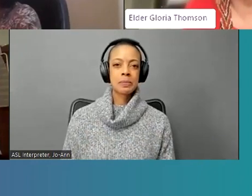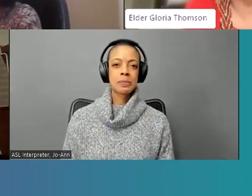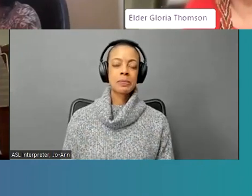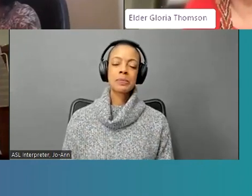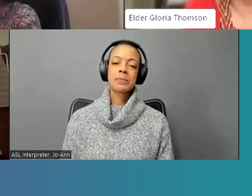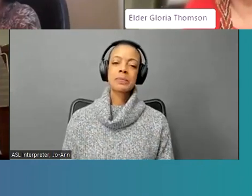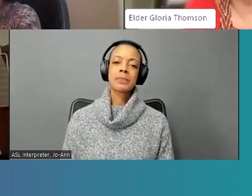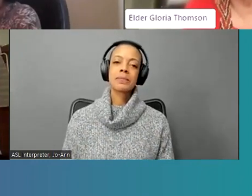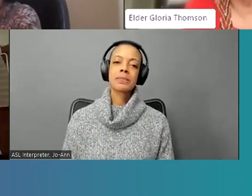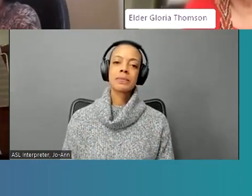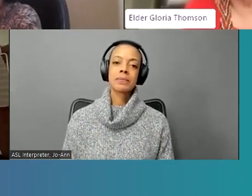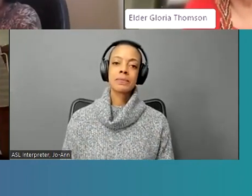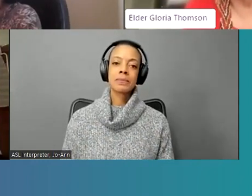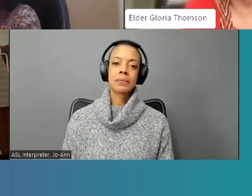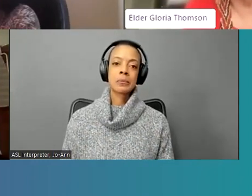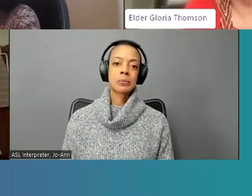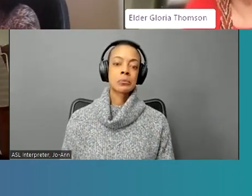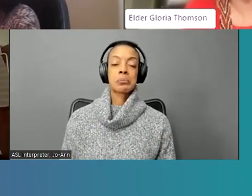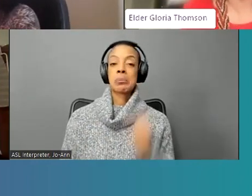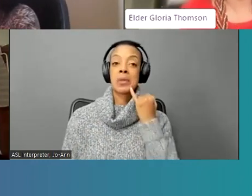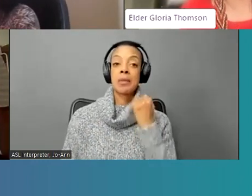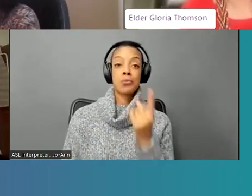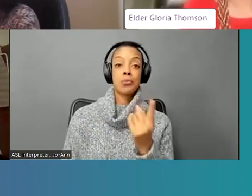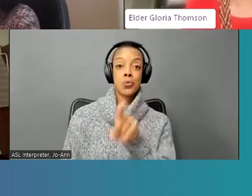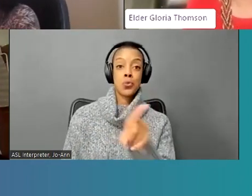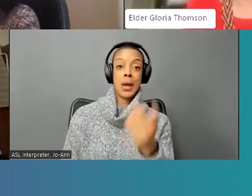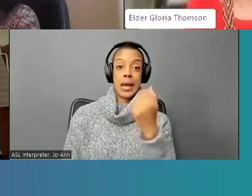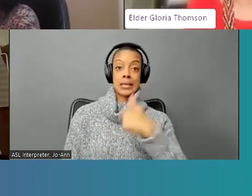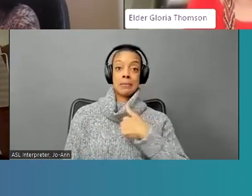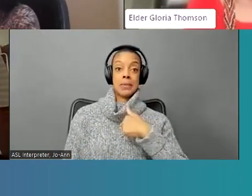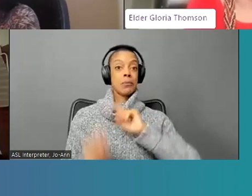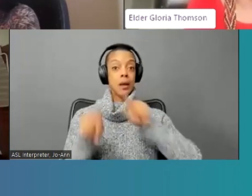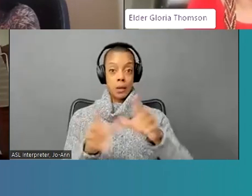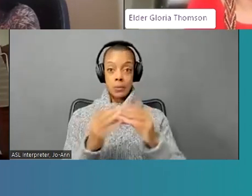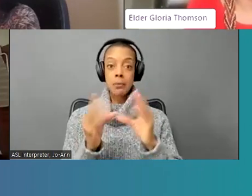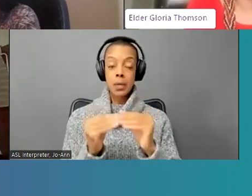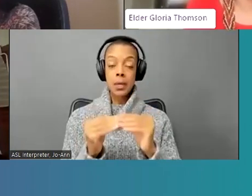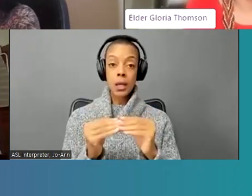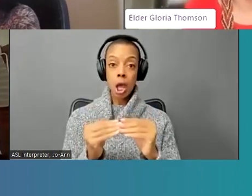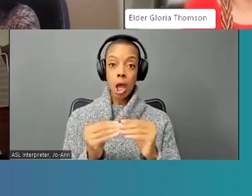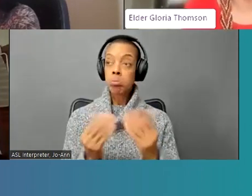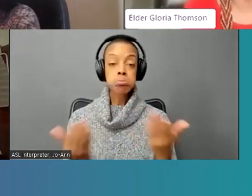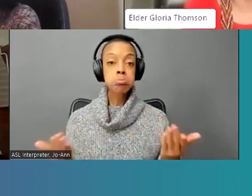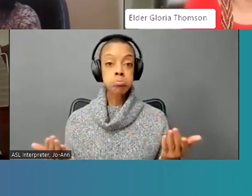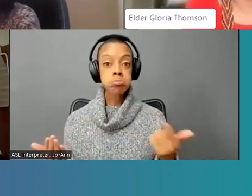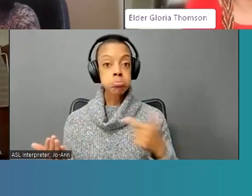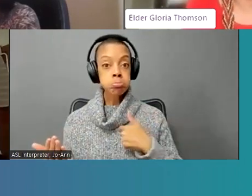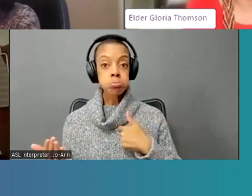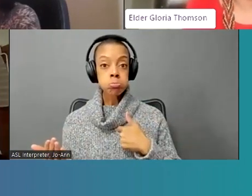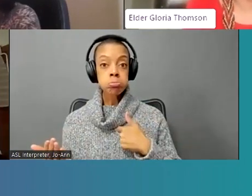You asked me to come to this meeting, and yes, of course, I'm going to give you my